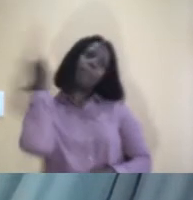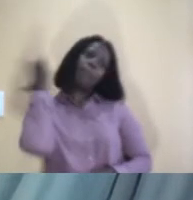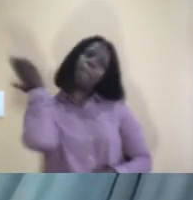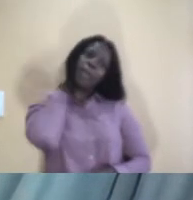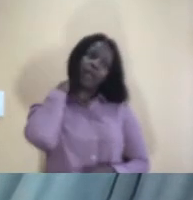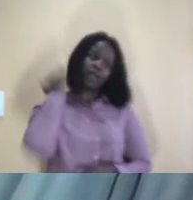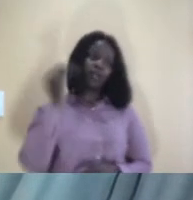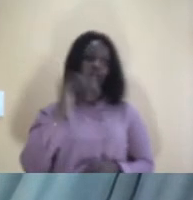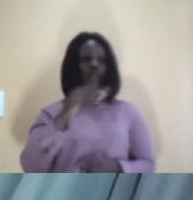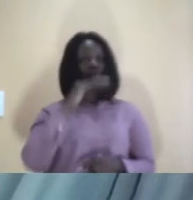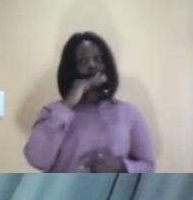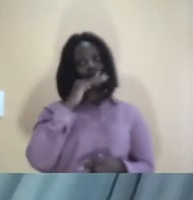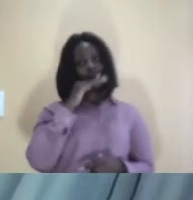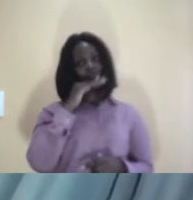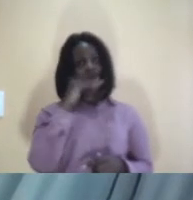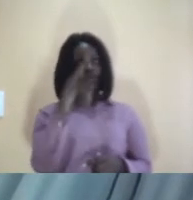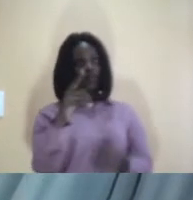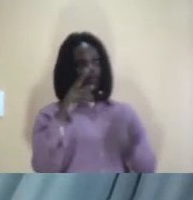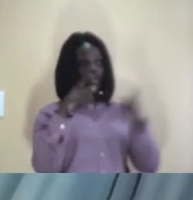Consequence management and